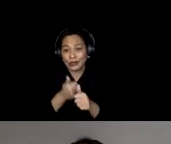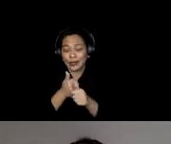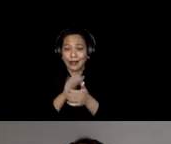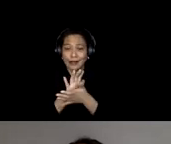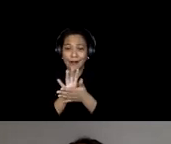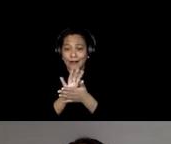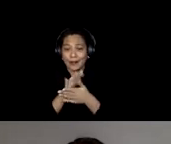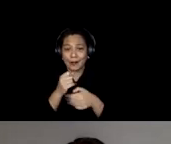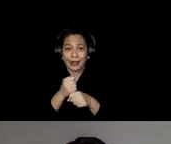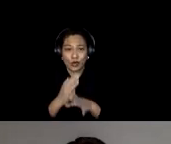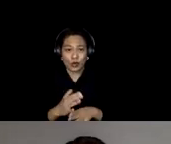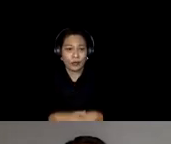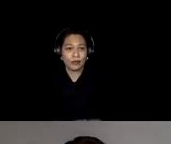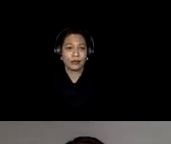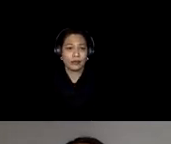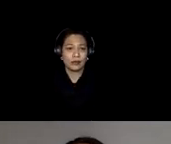are